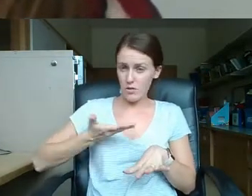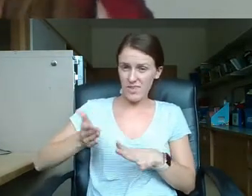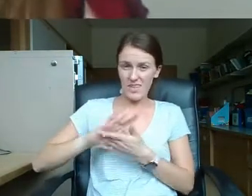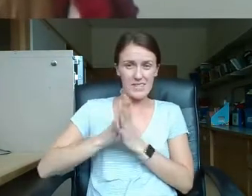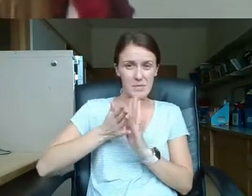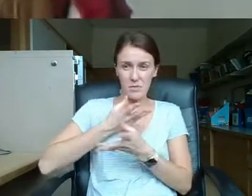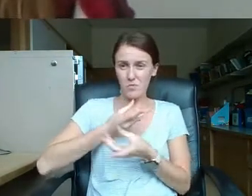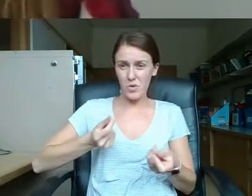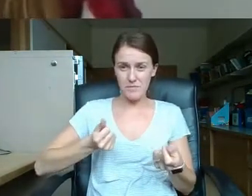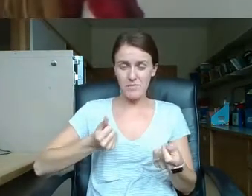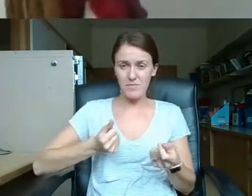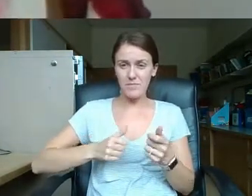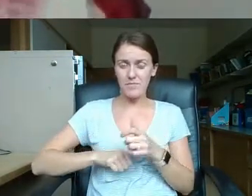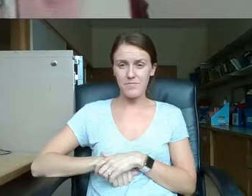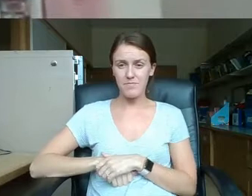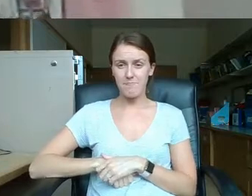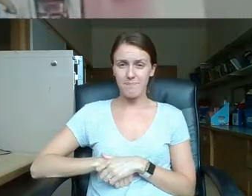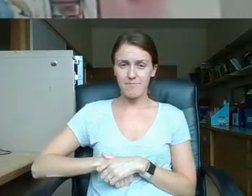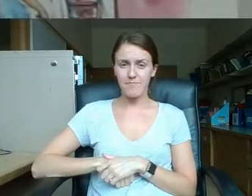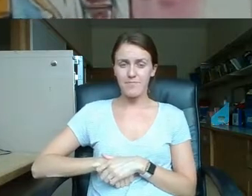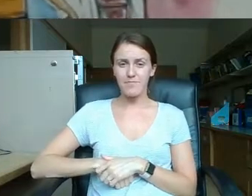all wet and soapy."